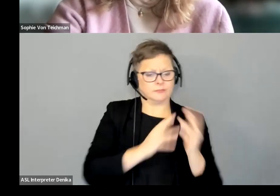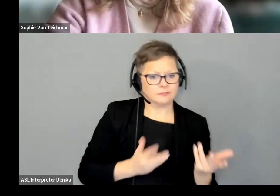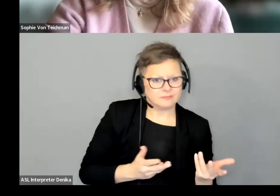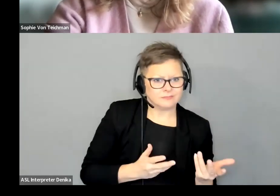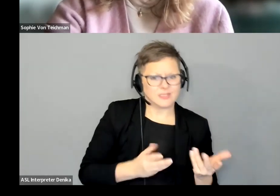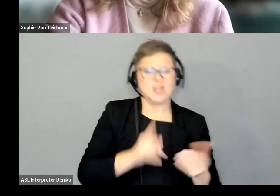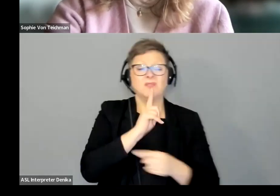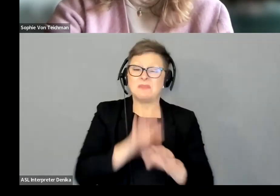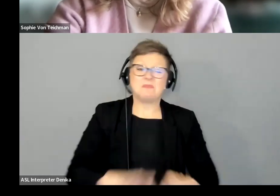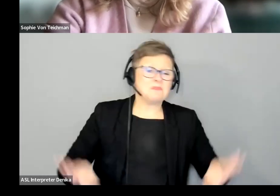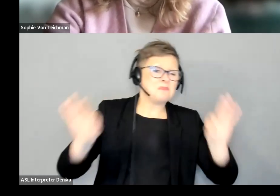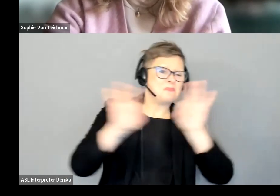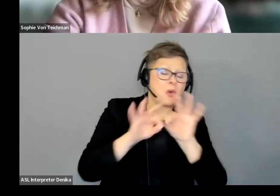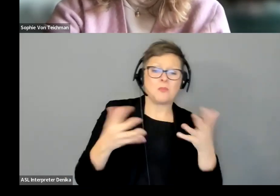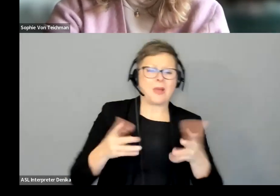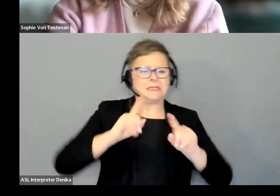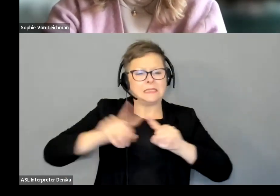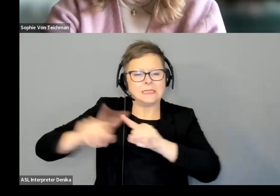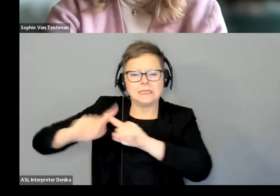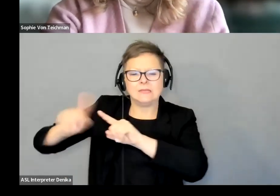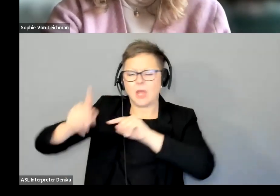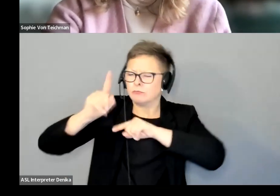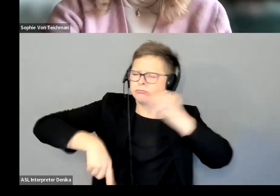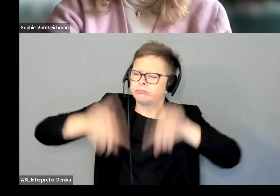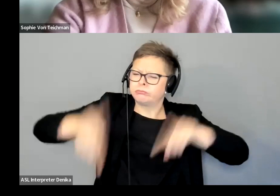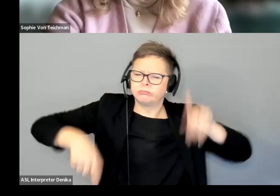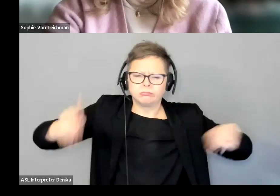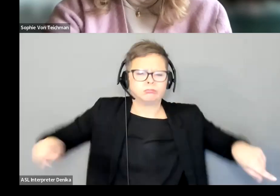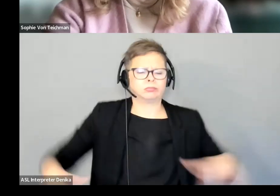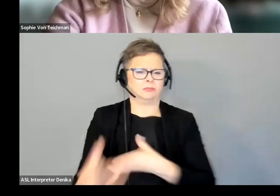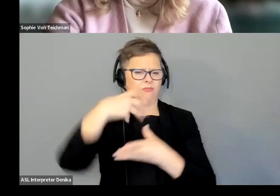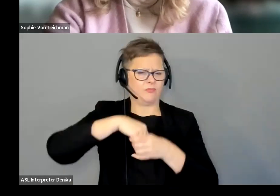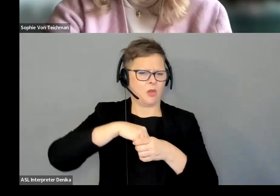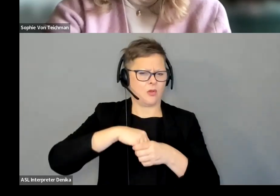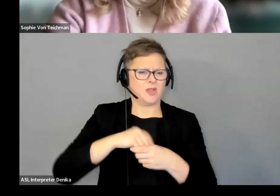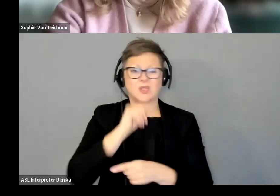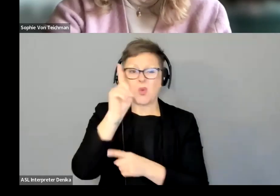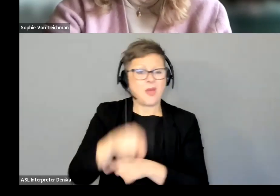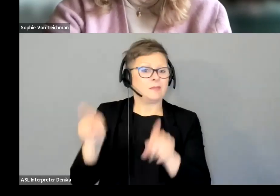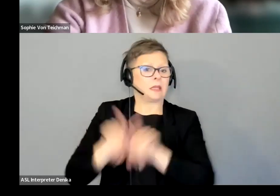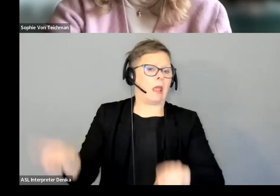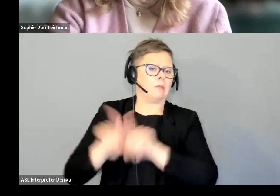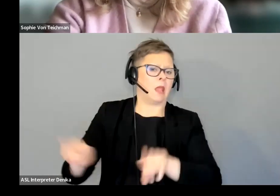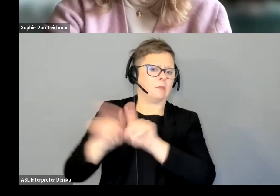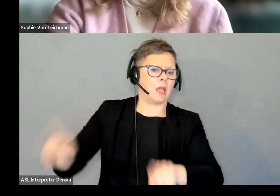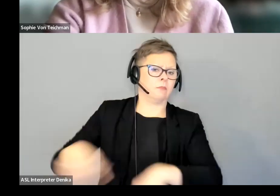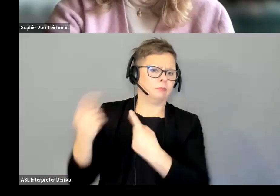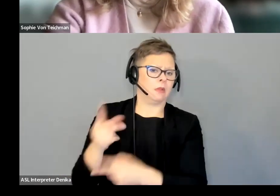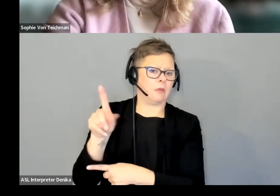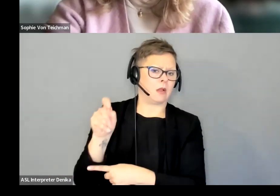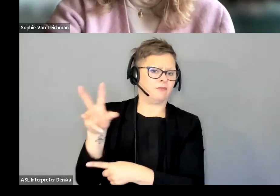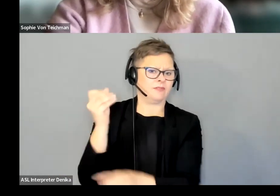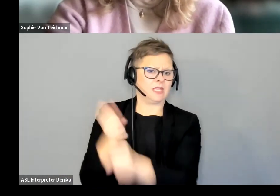perspective, and try to think outside the box, that it doesn't have to be the way we've always done it. So I really appreciate